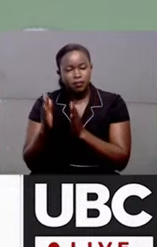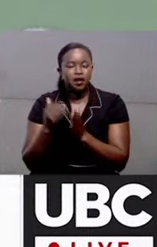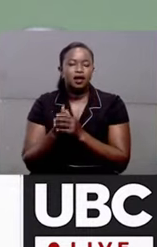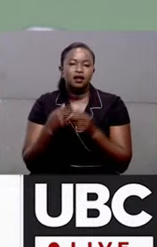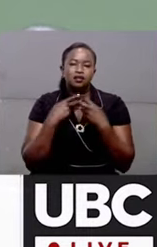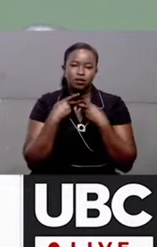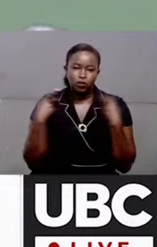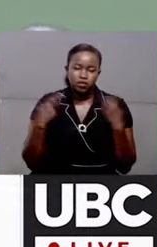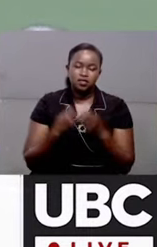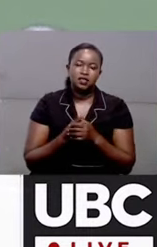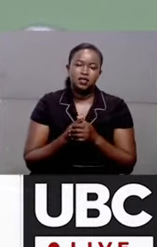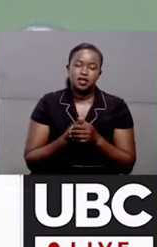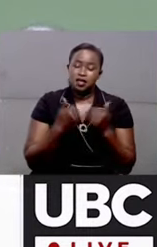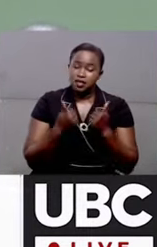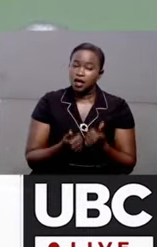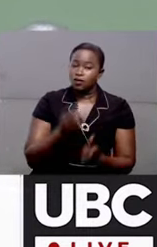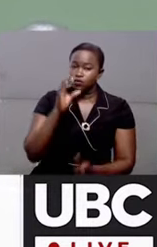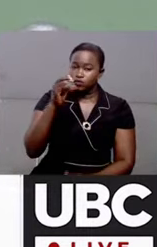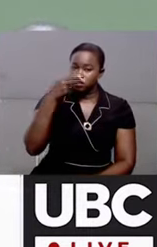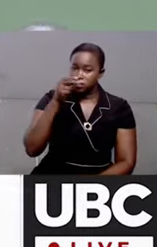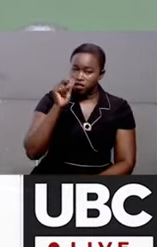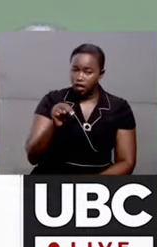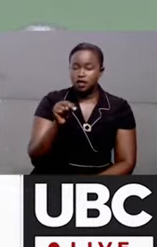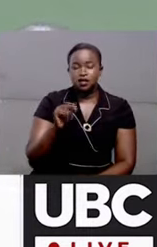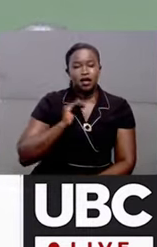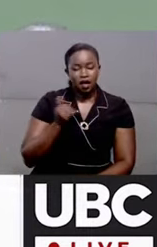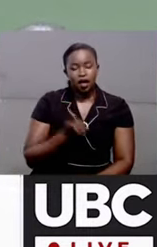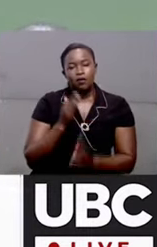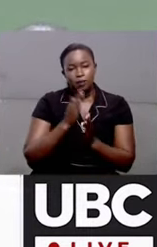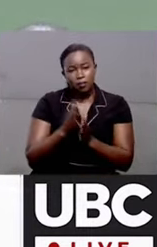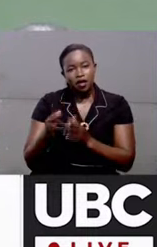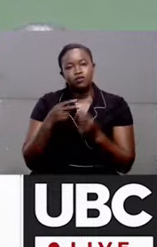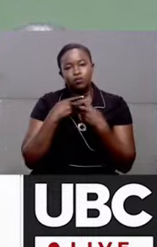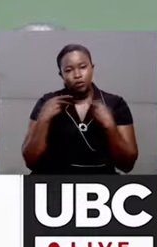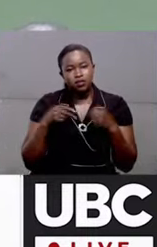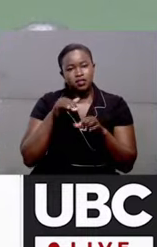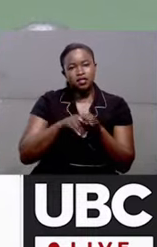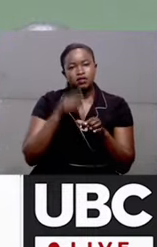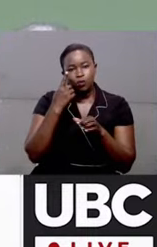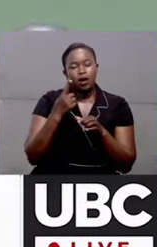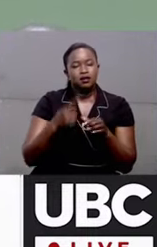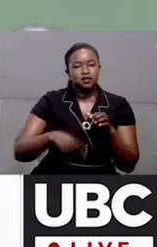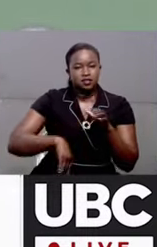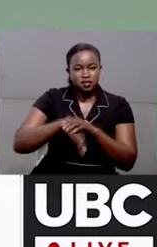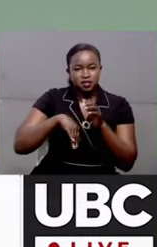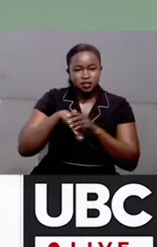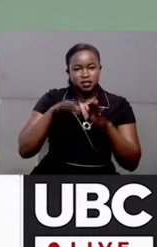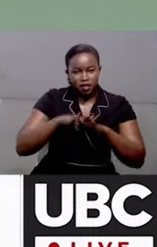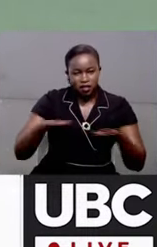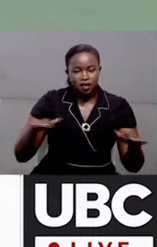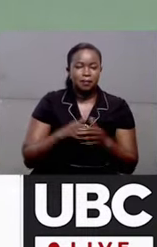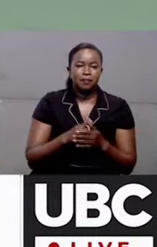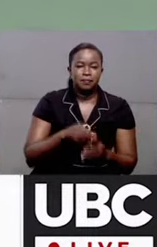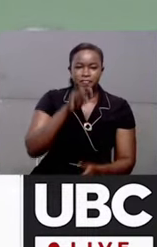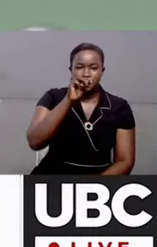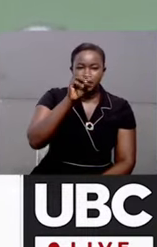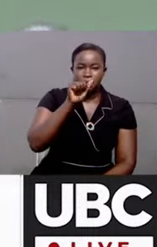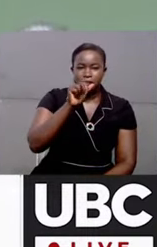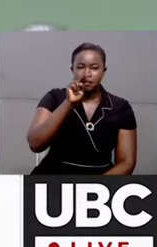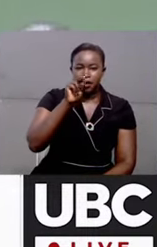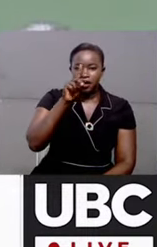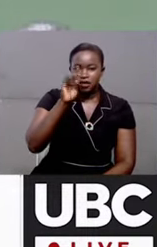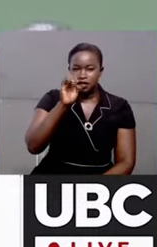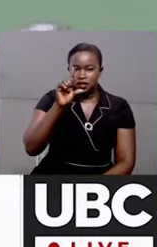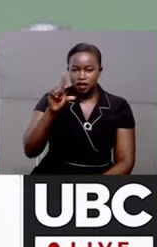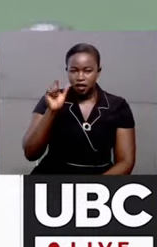hosting. And CHAN, our plan is to host it in only one stadium, and that is Mandela National Stadium.